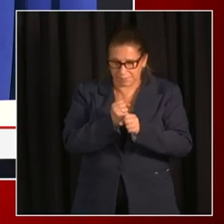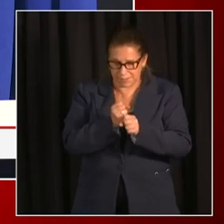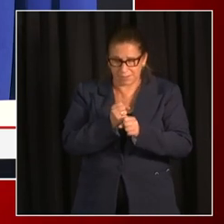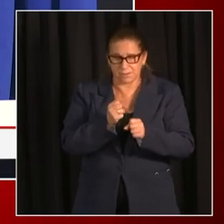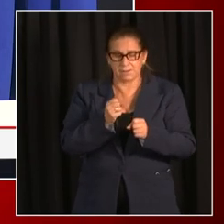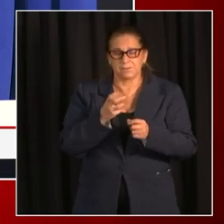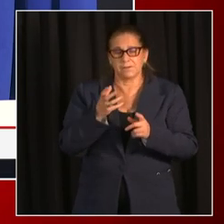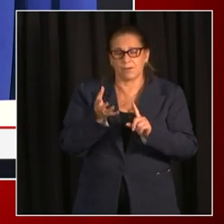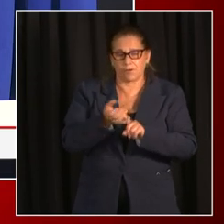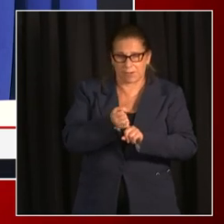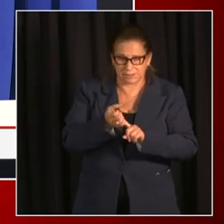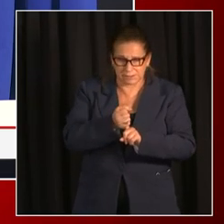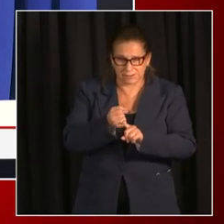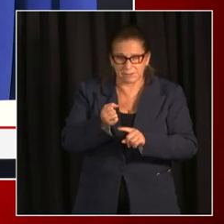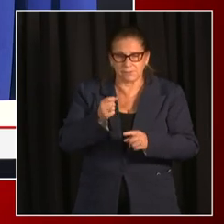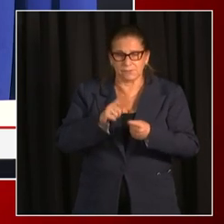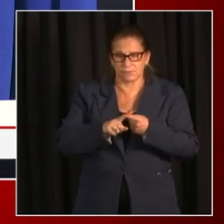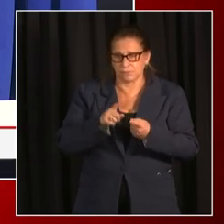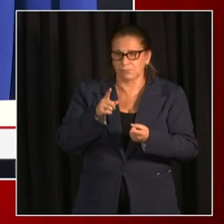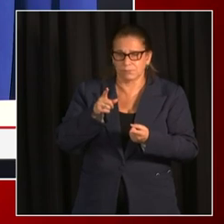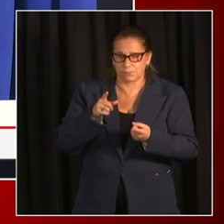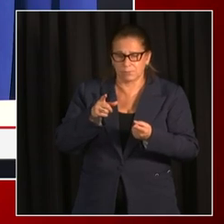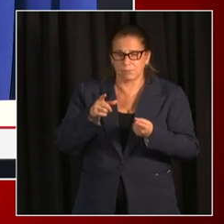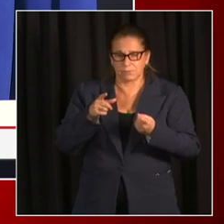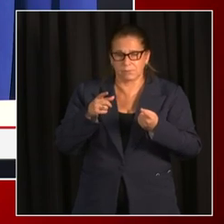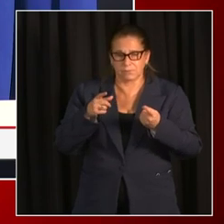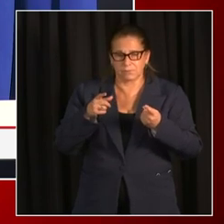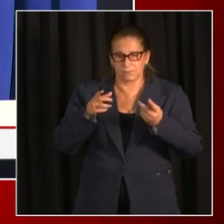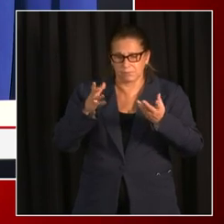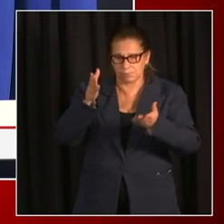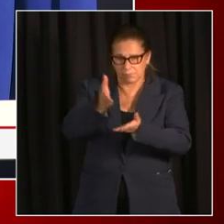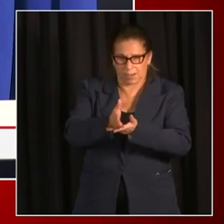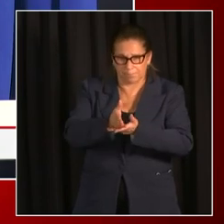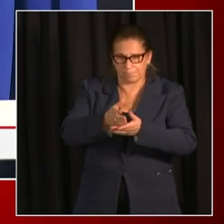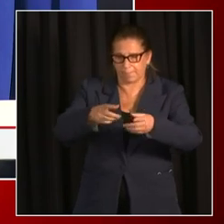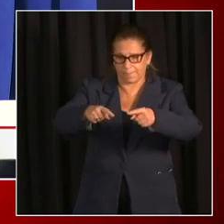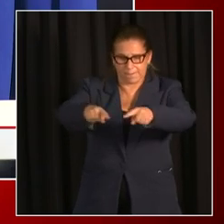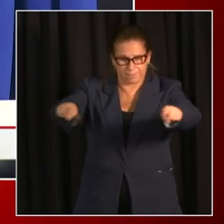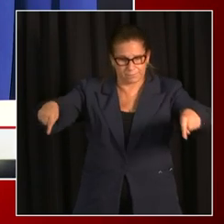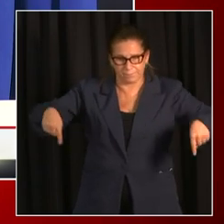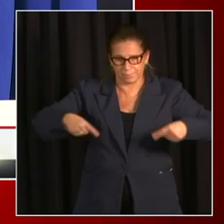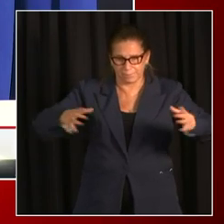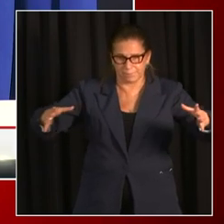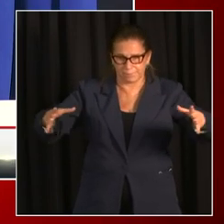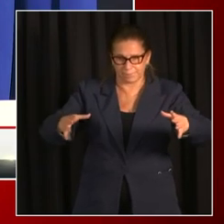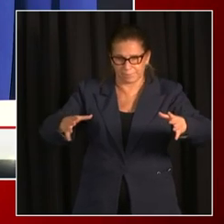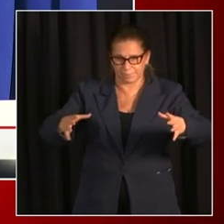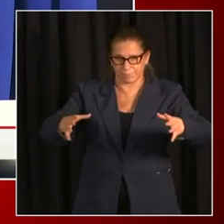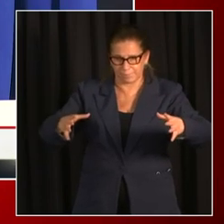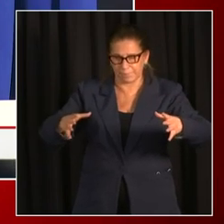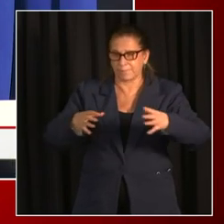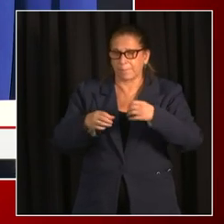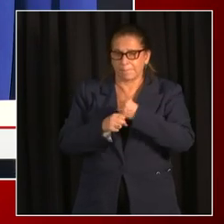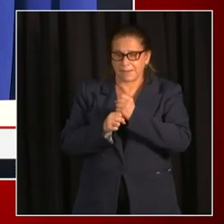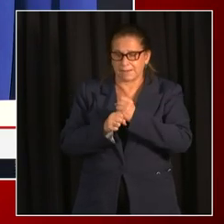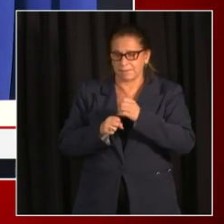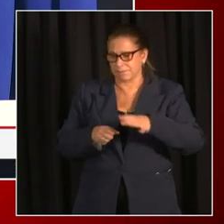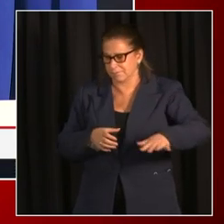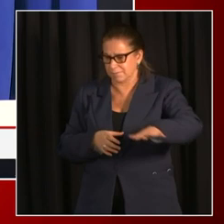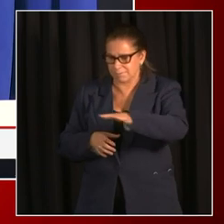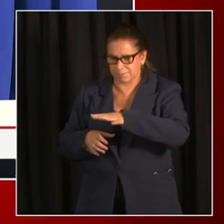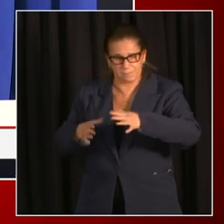did effectively, tactically have officers that were on each side of the group to be able to safely process the arrest.